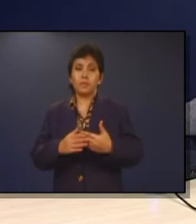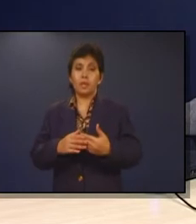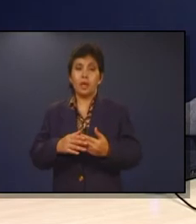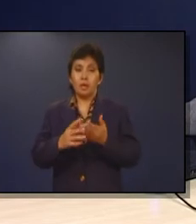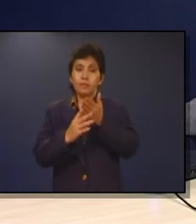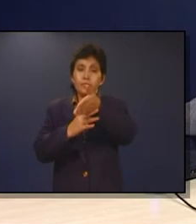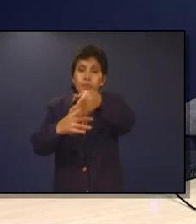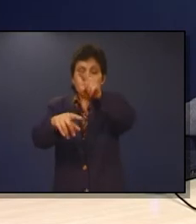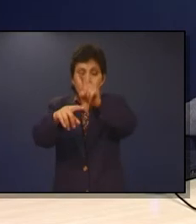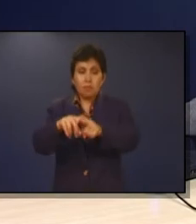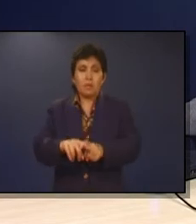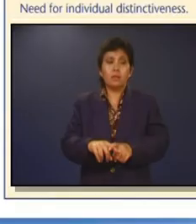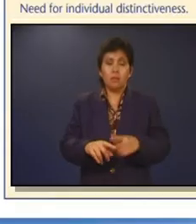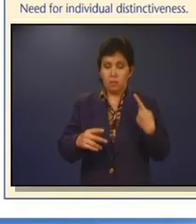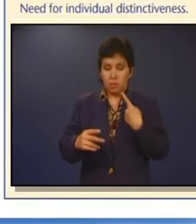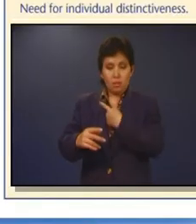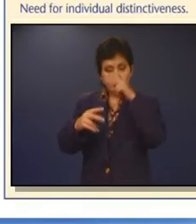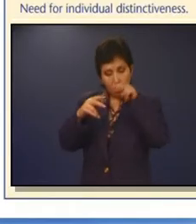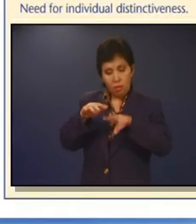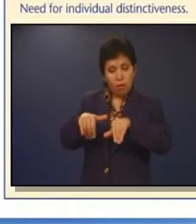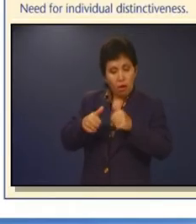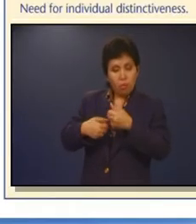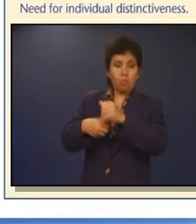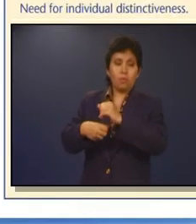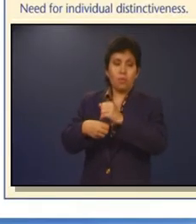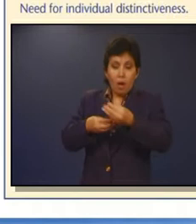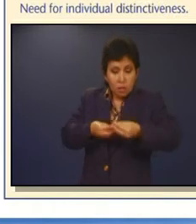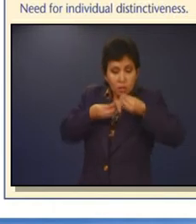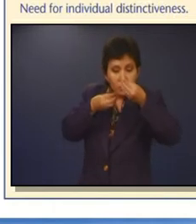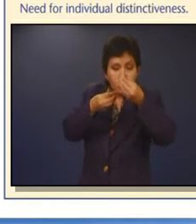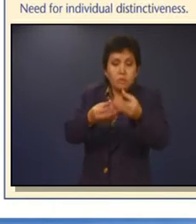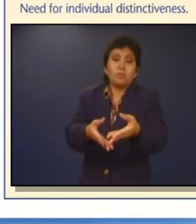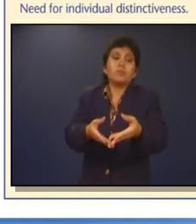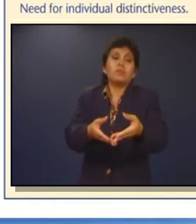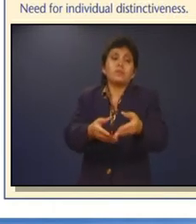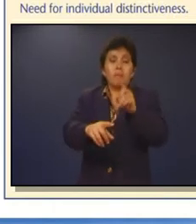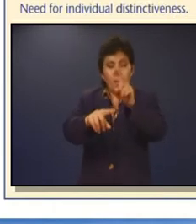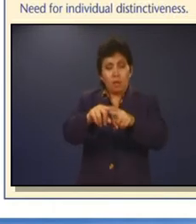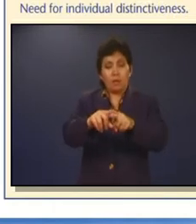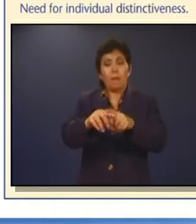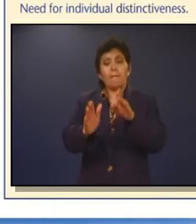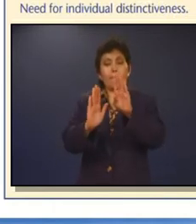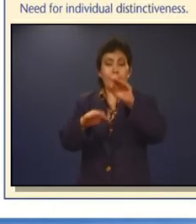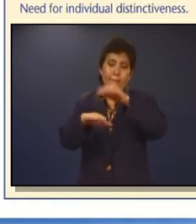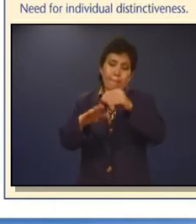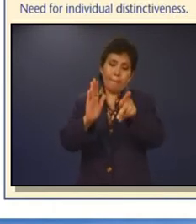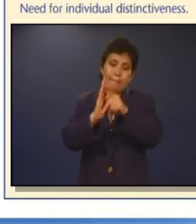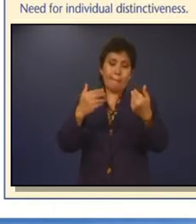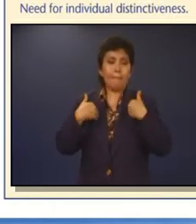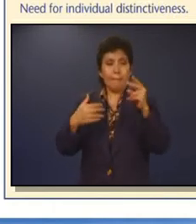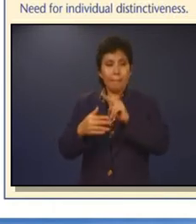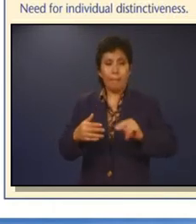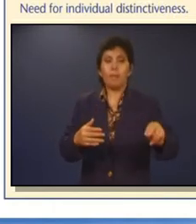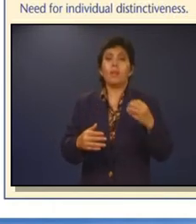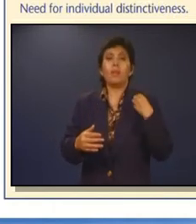Next one, interdependence. We look at ourselves linking to others or attributes depending on the situation.